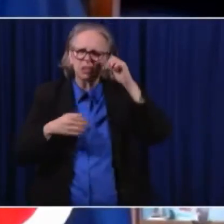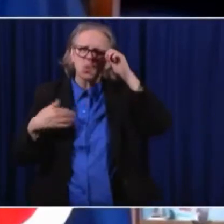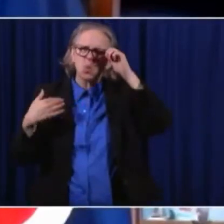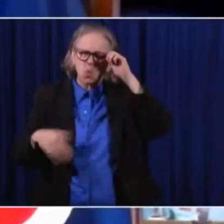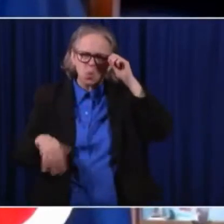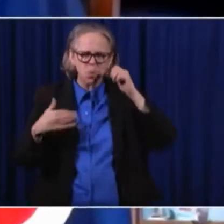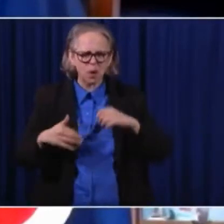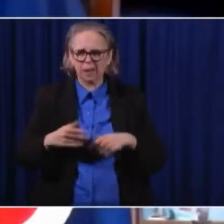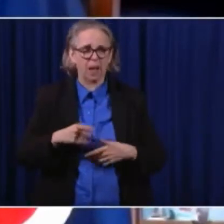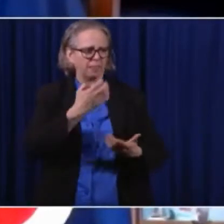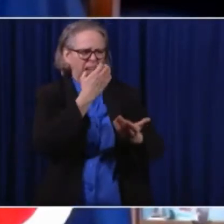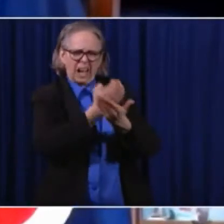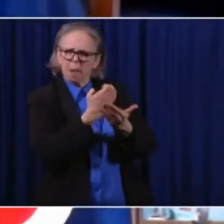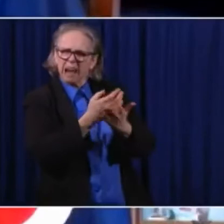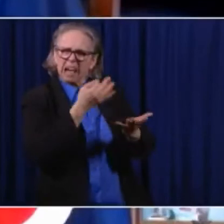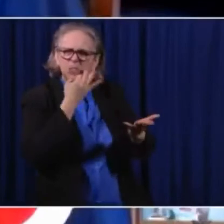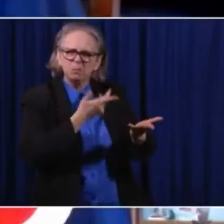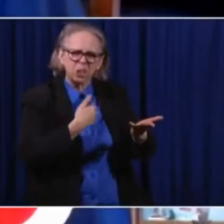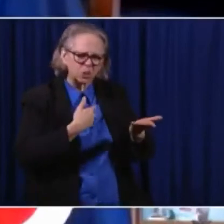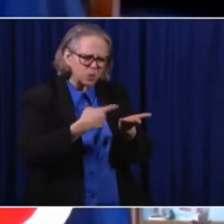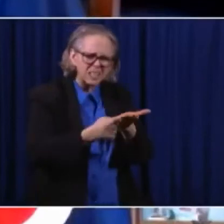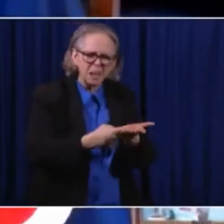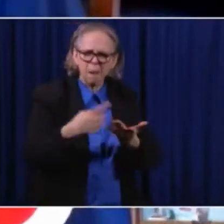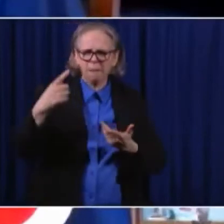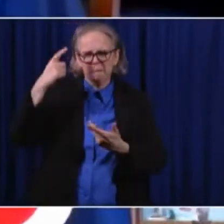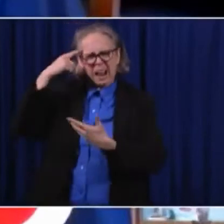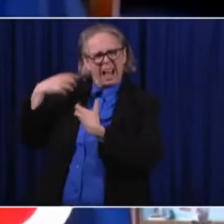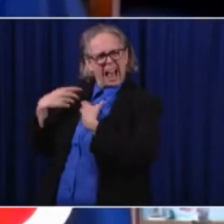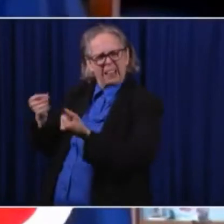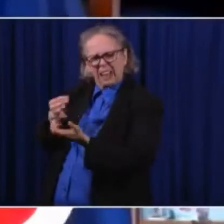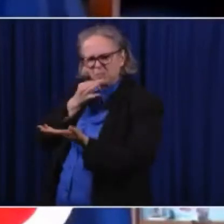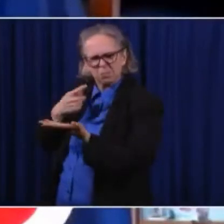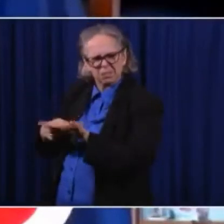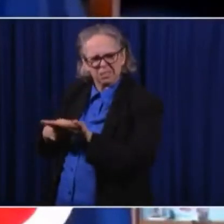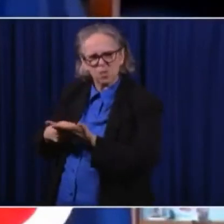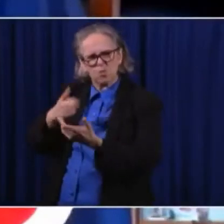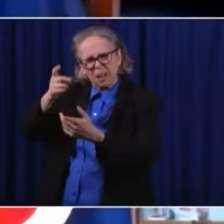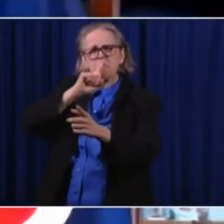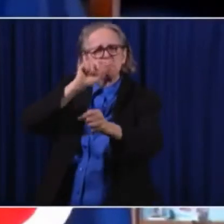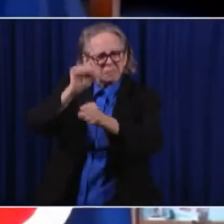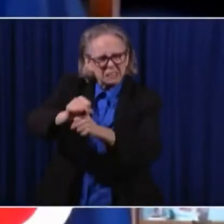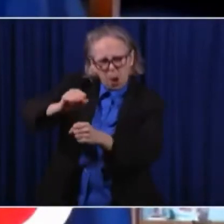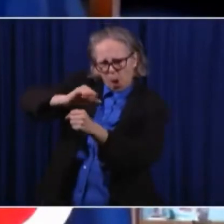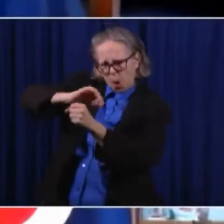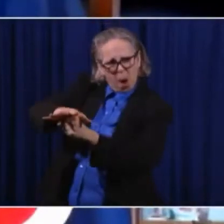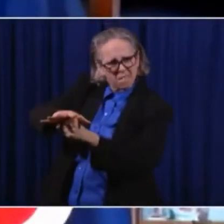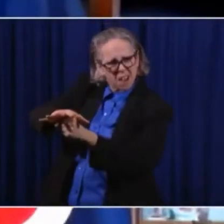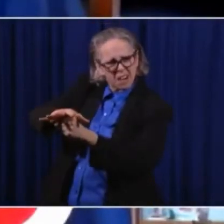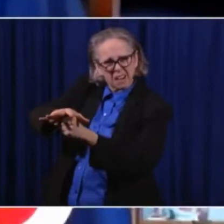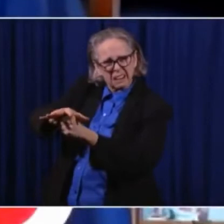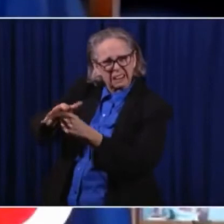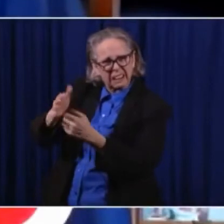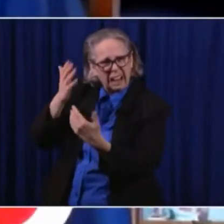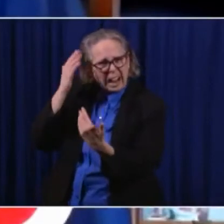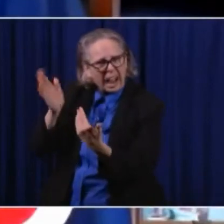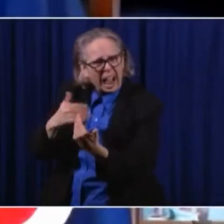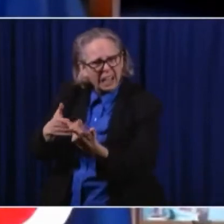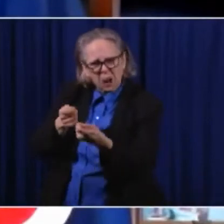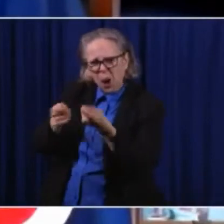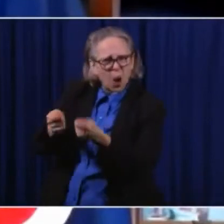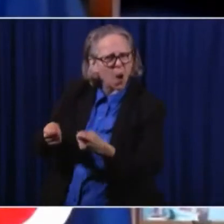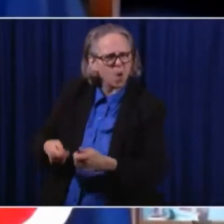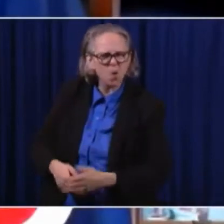economy and the mental health issues, and because COVID's not the only problem of the pandemic. COVID is the cause of the pandemic, but it creates